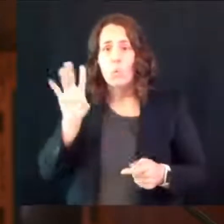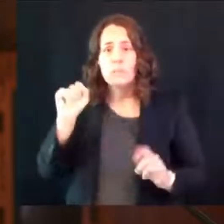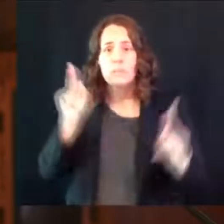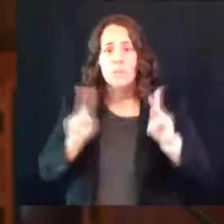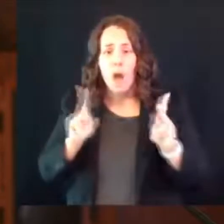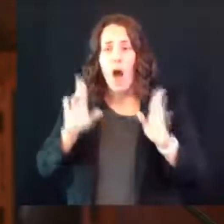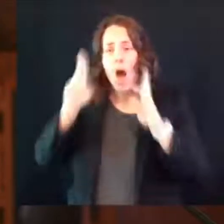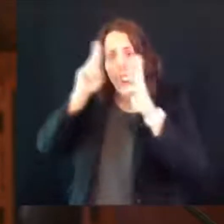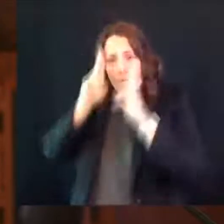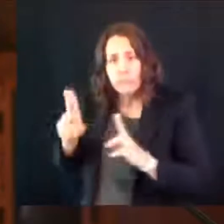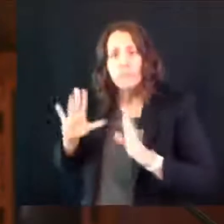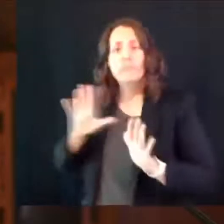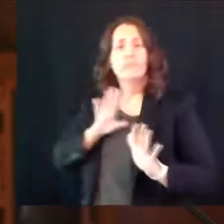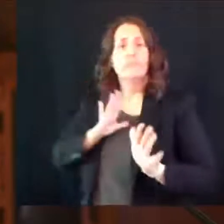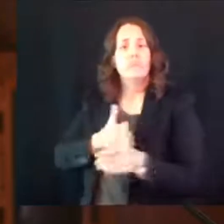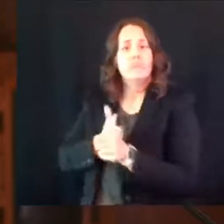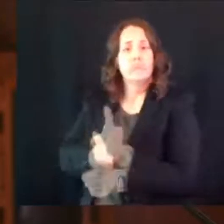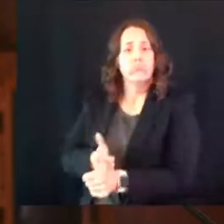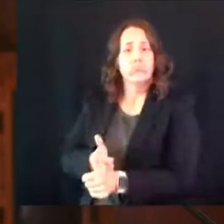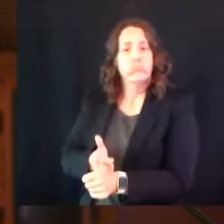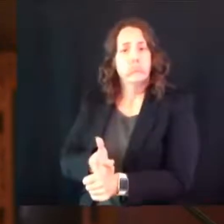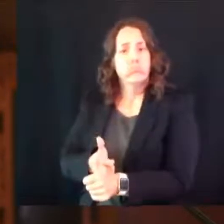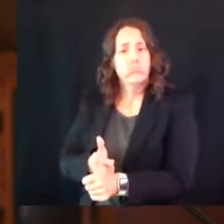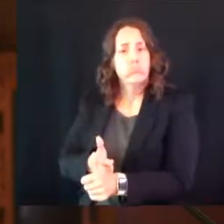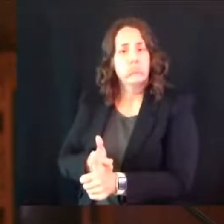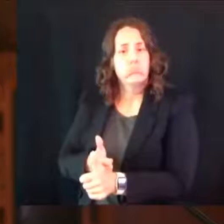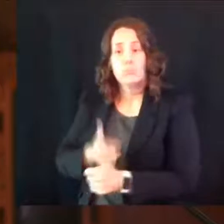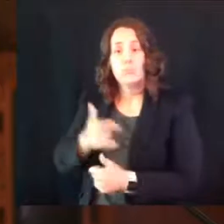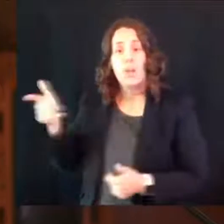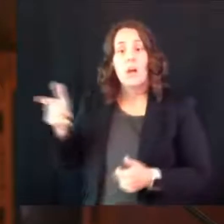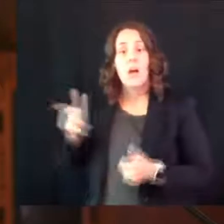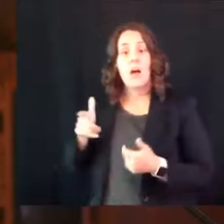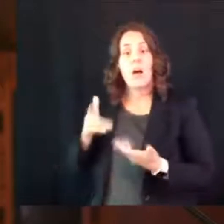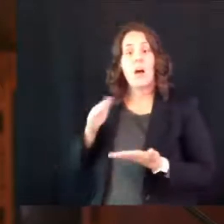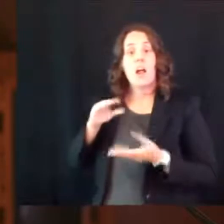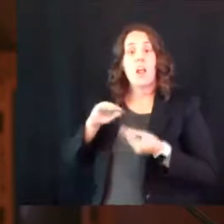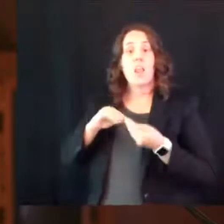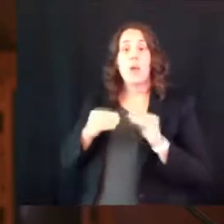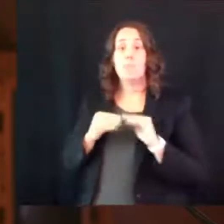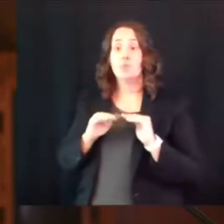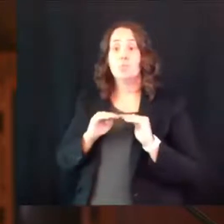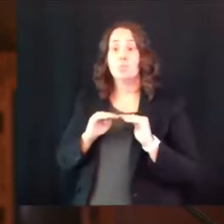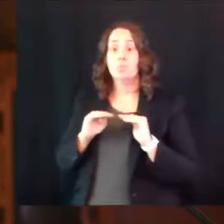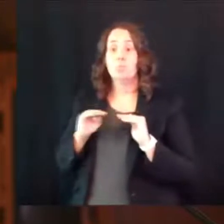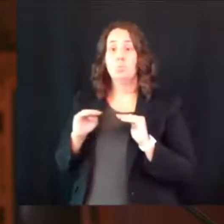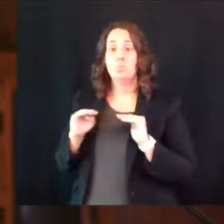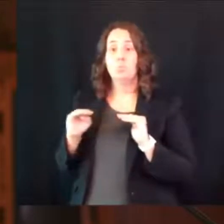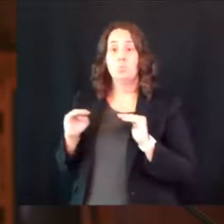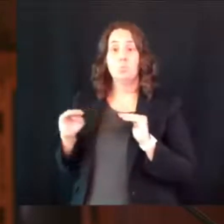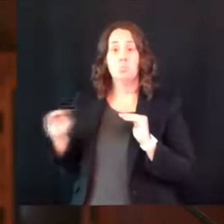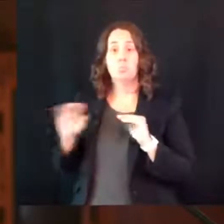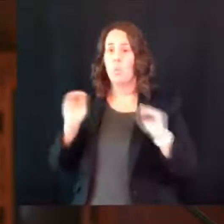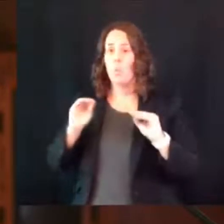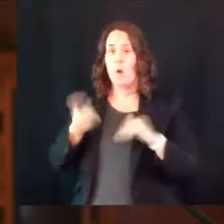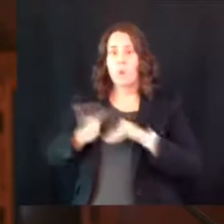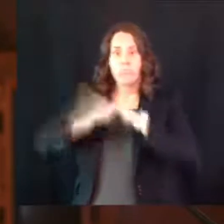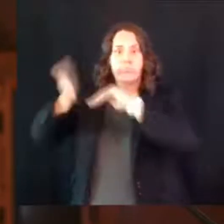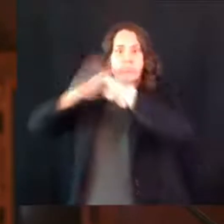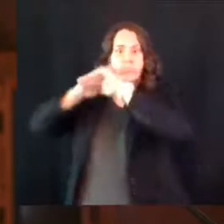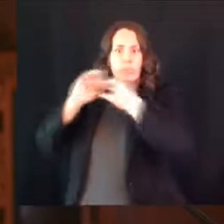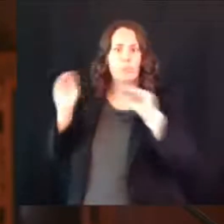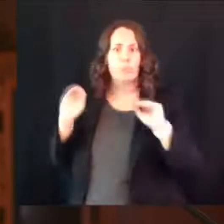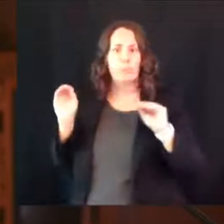very fact that we weren't gathering or coming into contact with folks outside of our home. We were